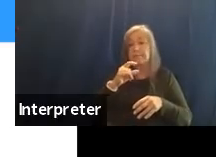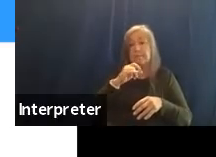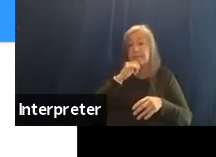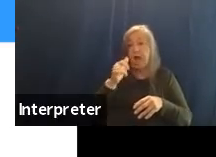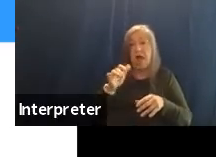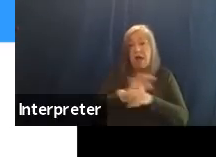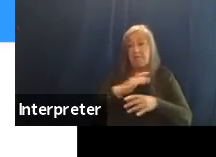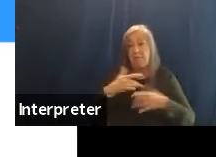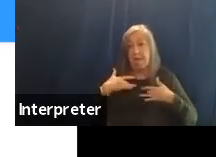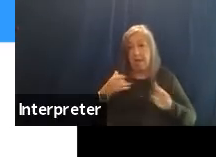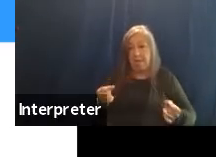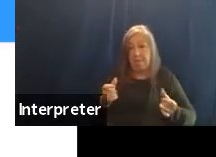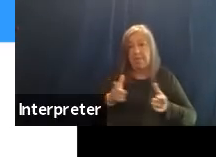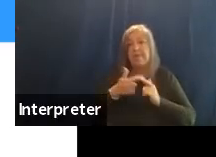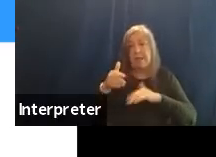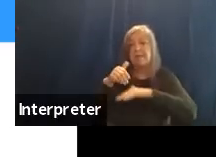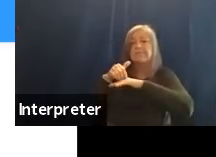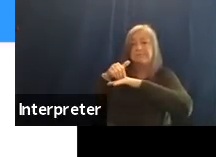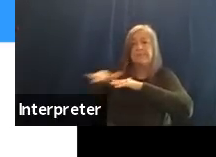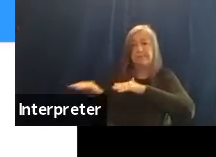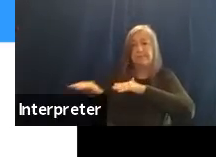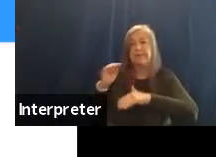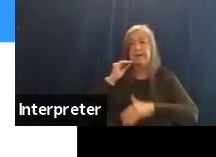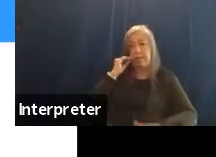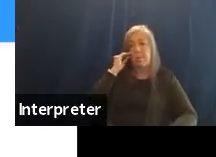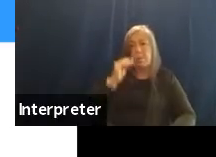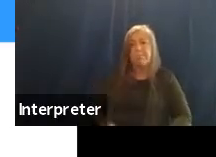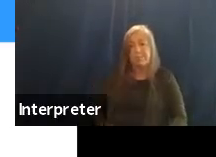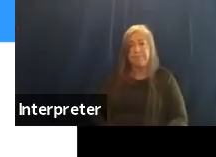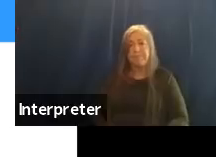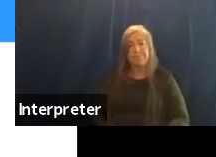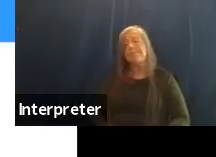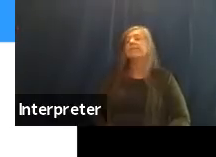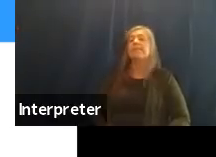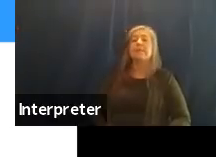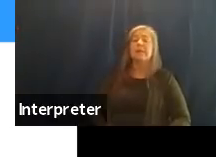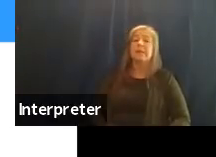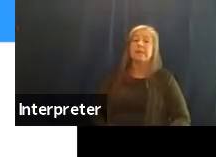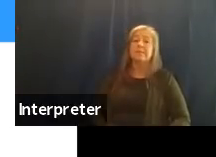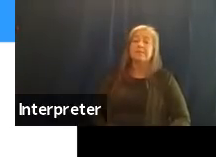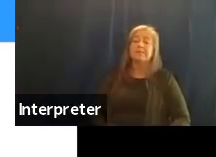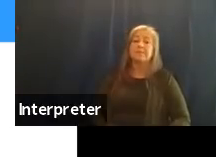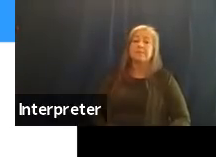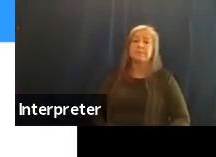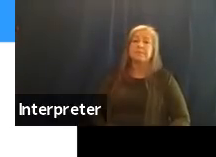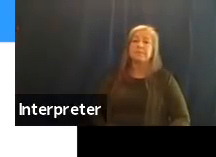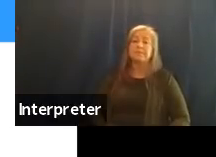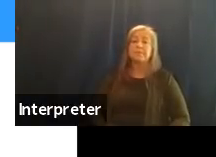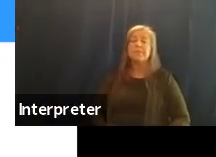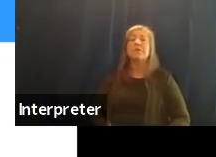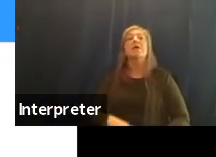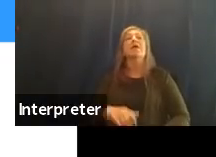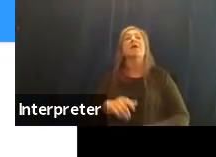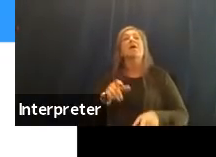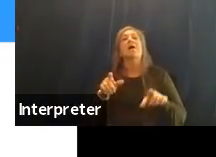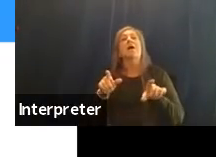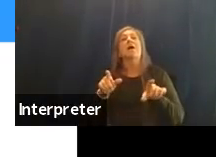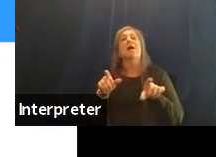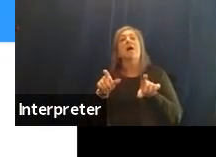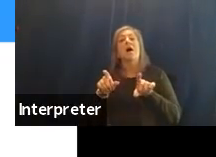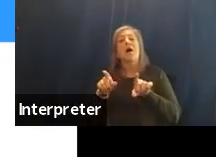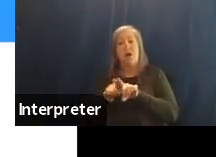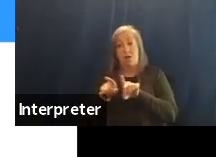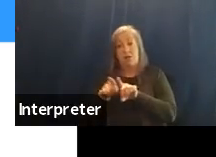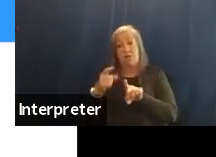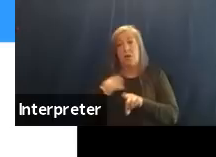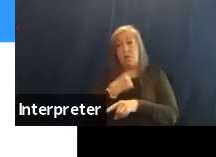with the attestation app. So, and as we said earlier, we are going to be coming back with another webinar when it's